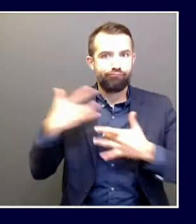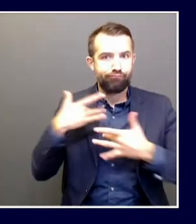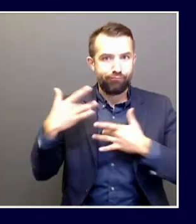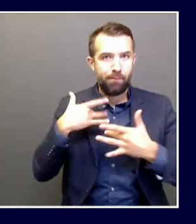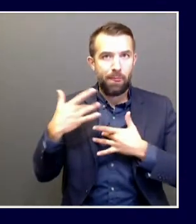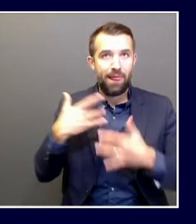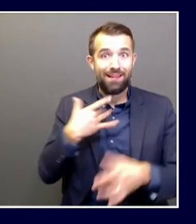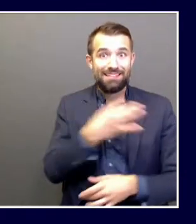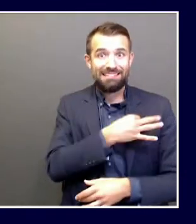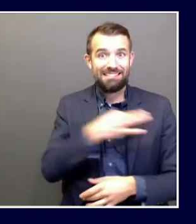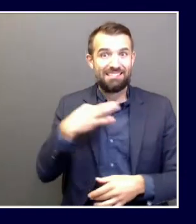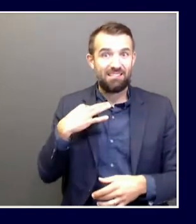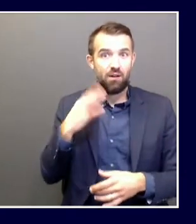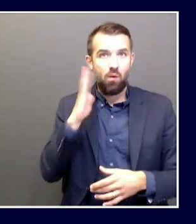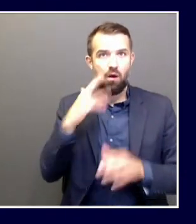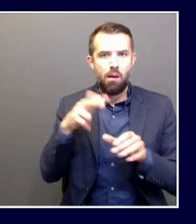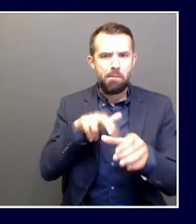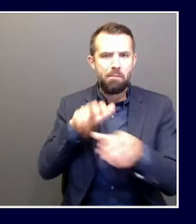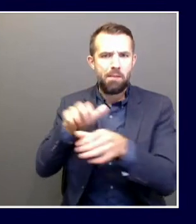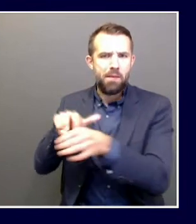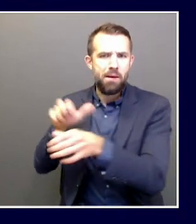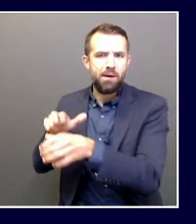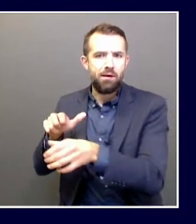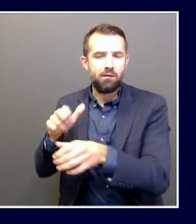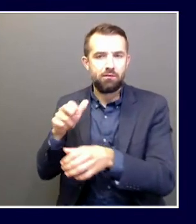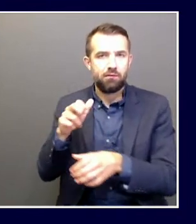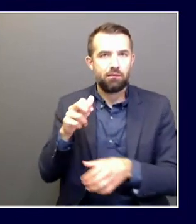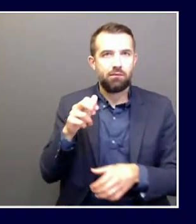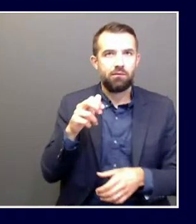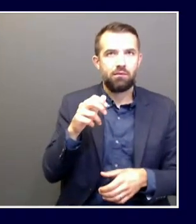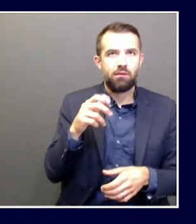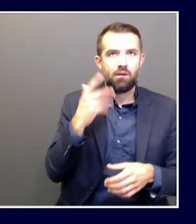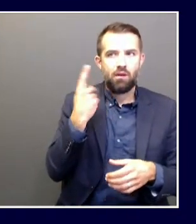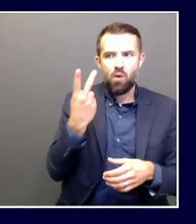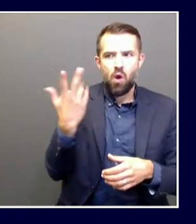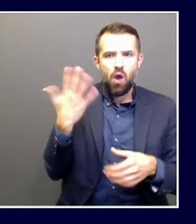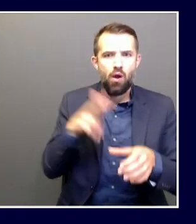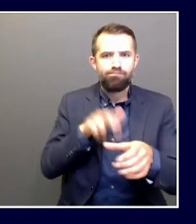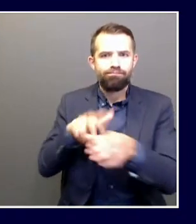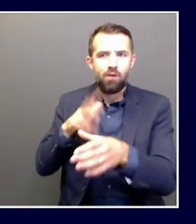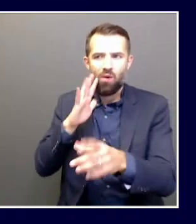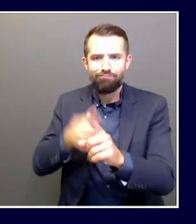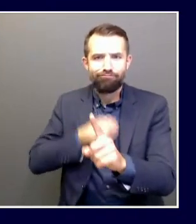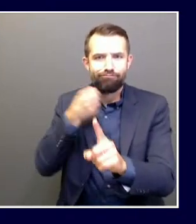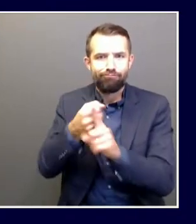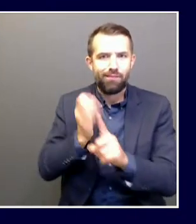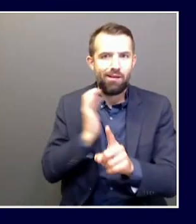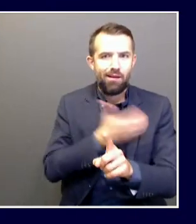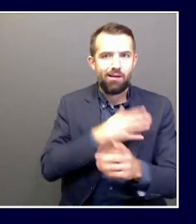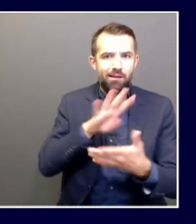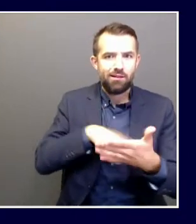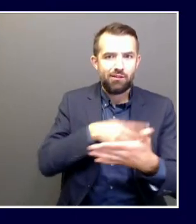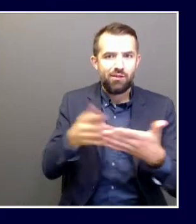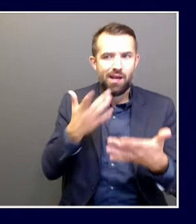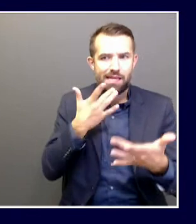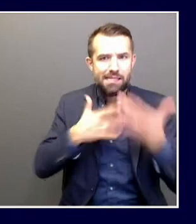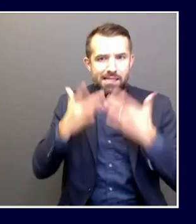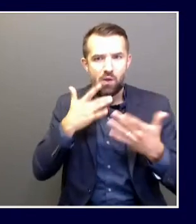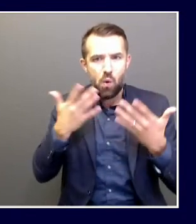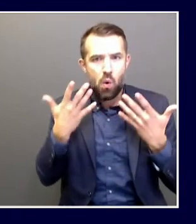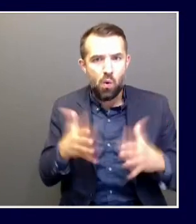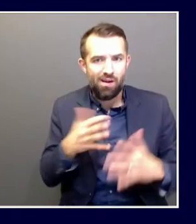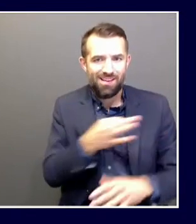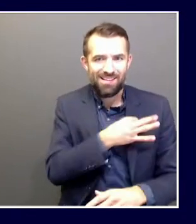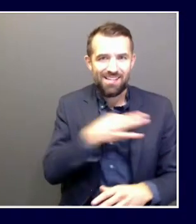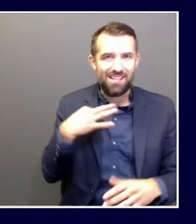for some of them, losing even just a couple of staff members have pretty big consequences because they're already understaffed. So if departments,